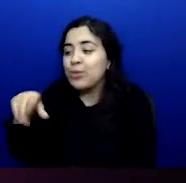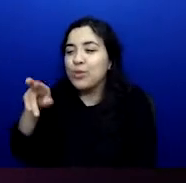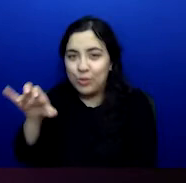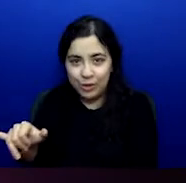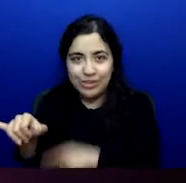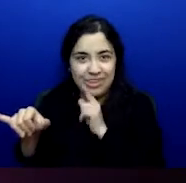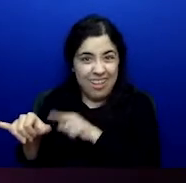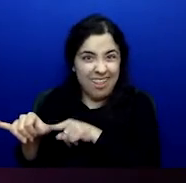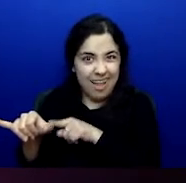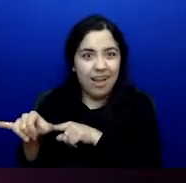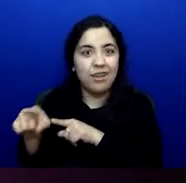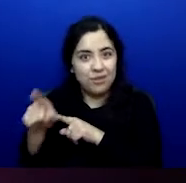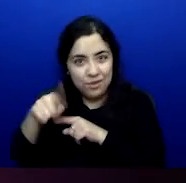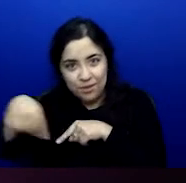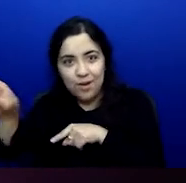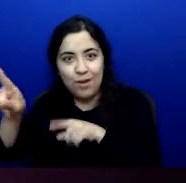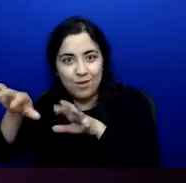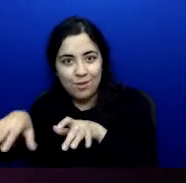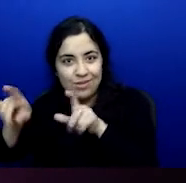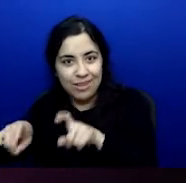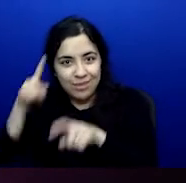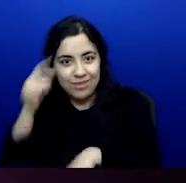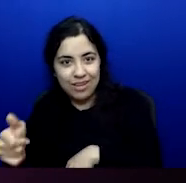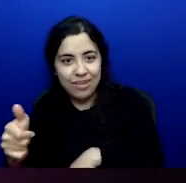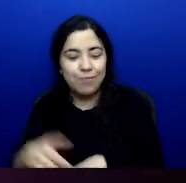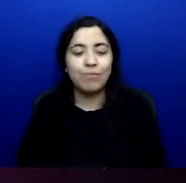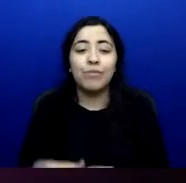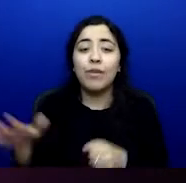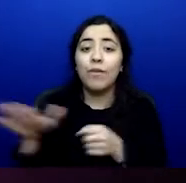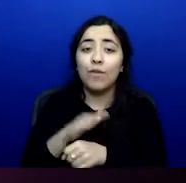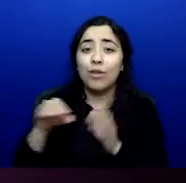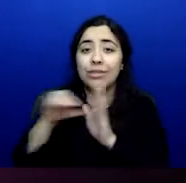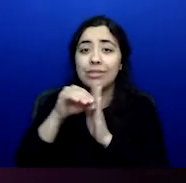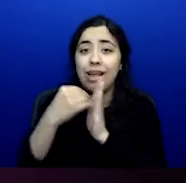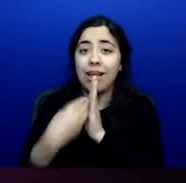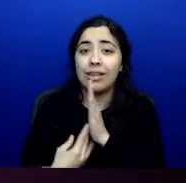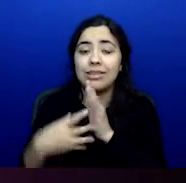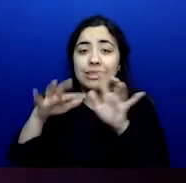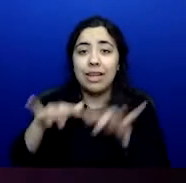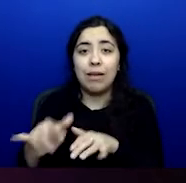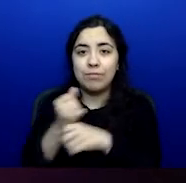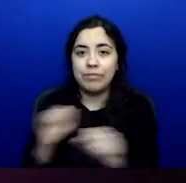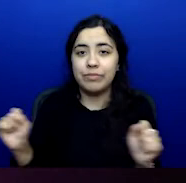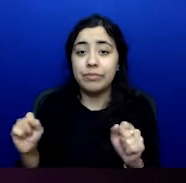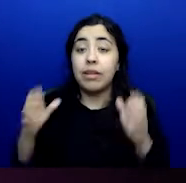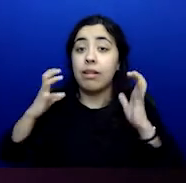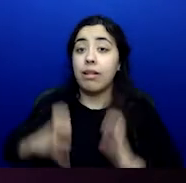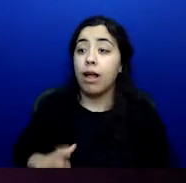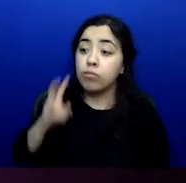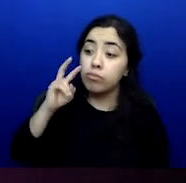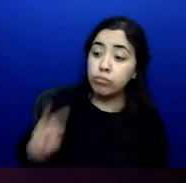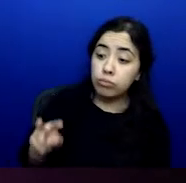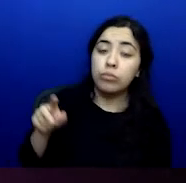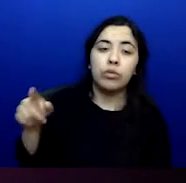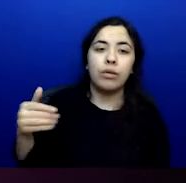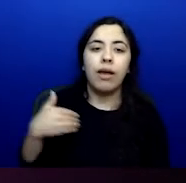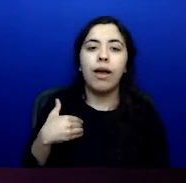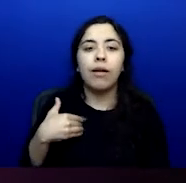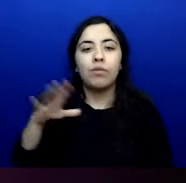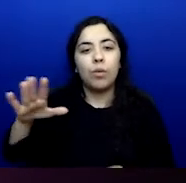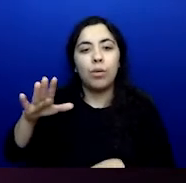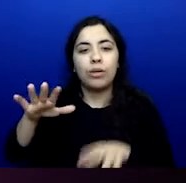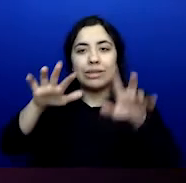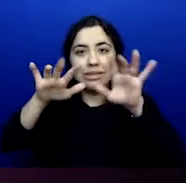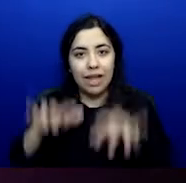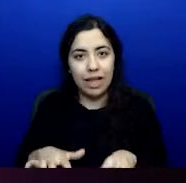The other great thing about this is that you get that full stack type safety. So you can see that on the client, you get your actual